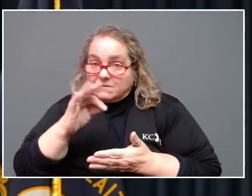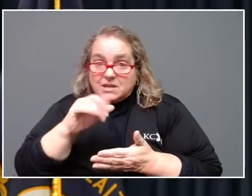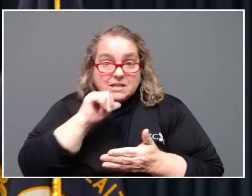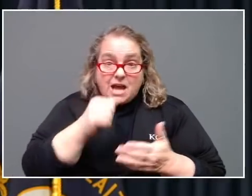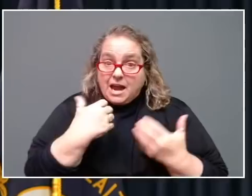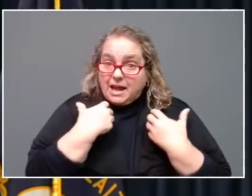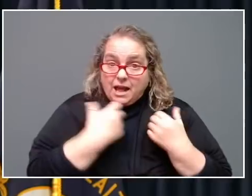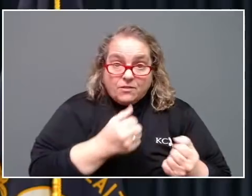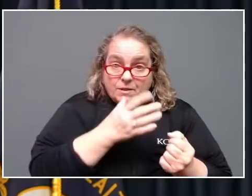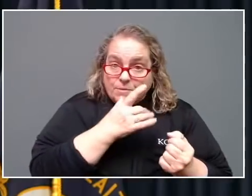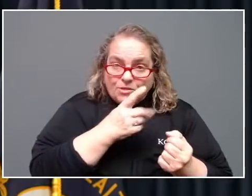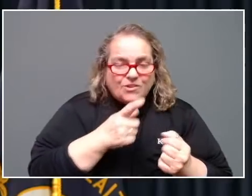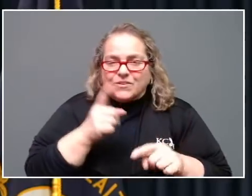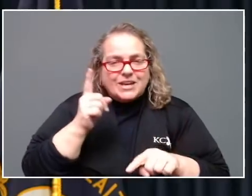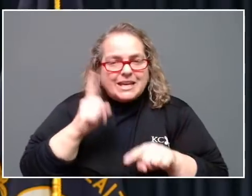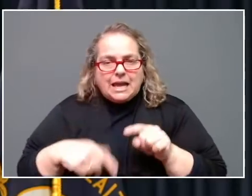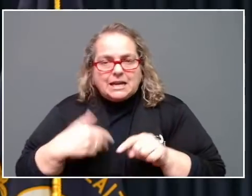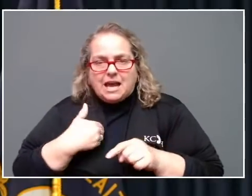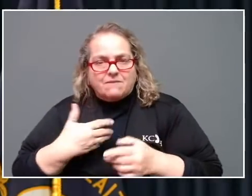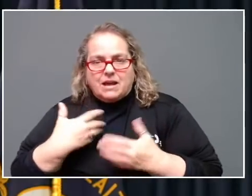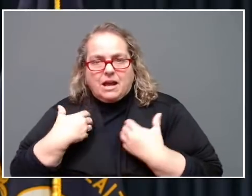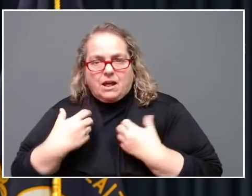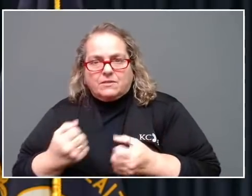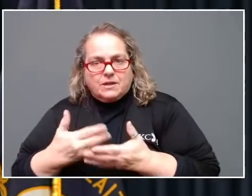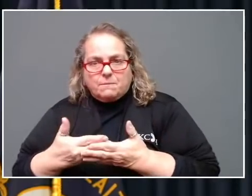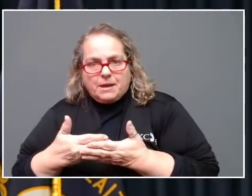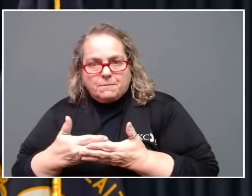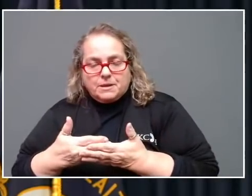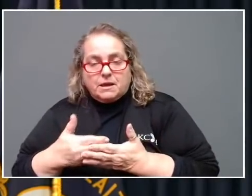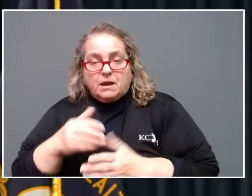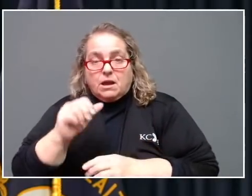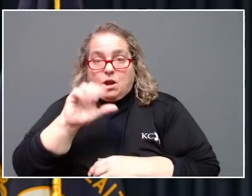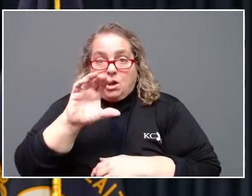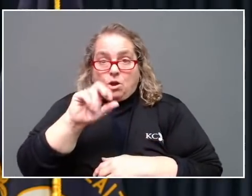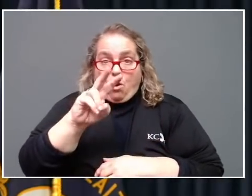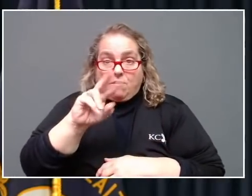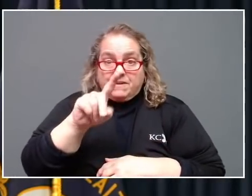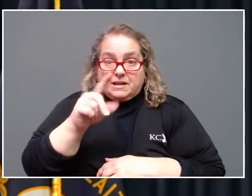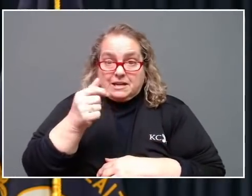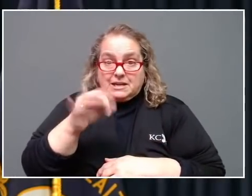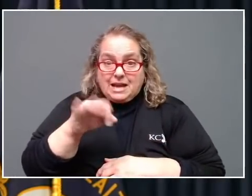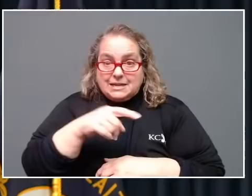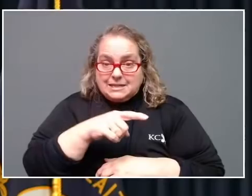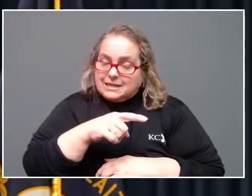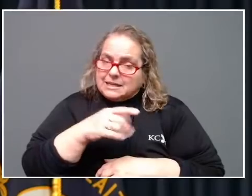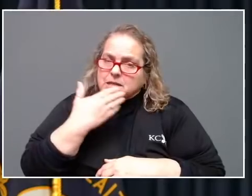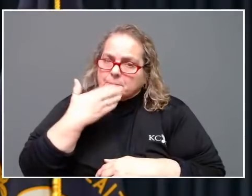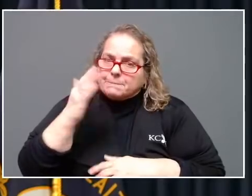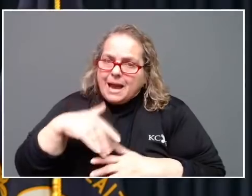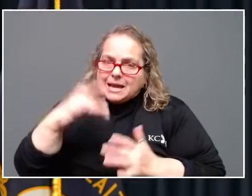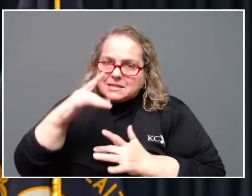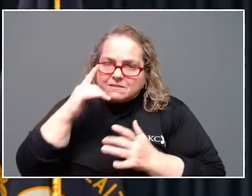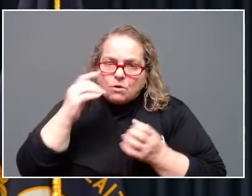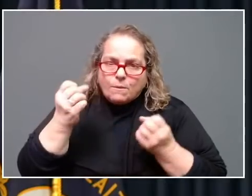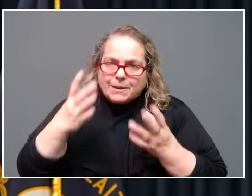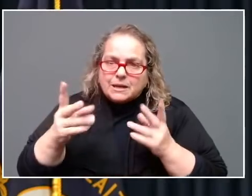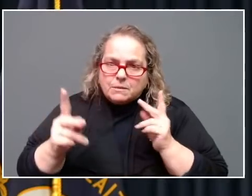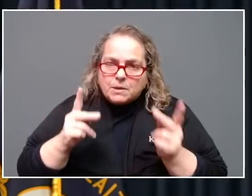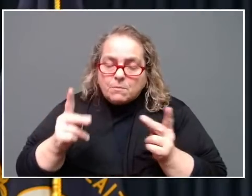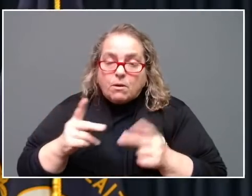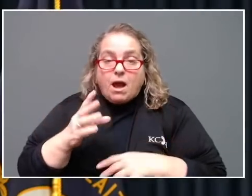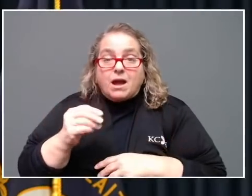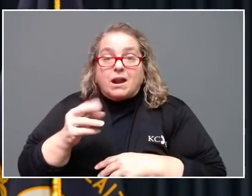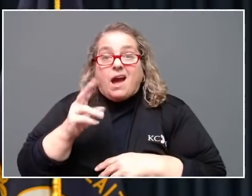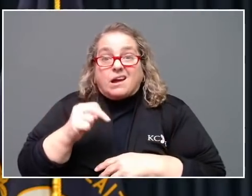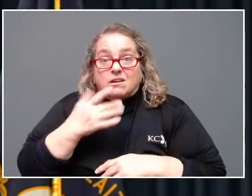a healthy baby. COVID-19 remains a bad disease for many people. And unfortunately, for